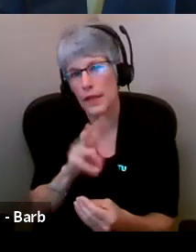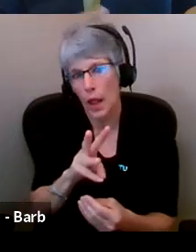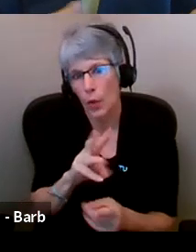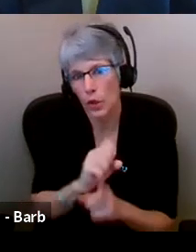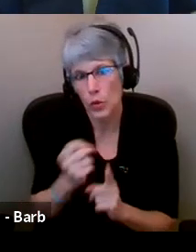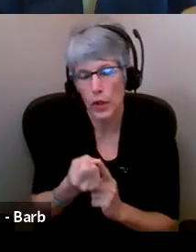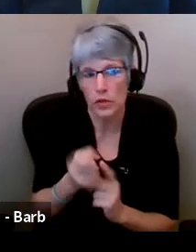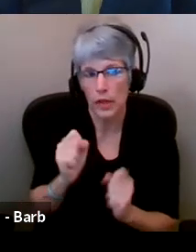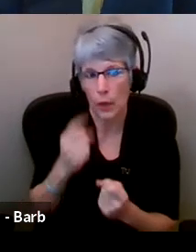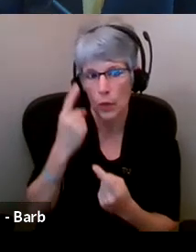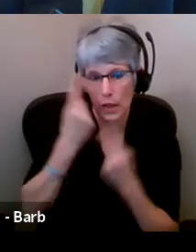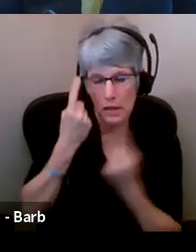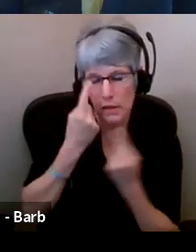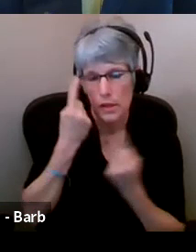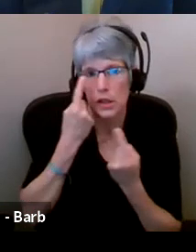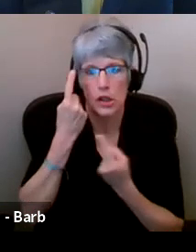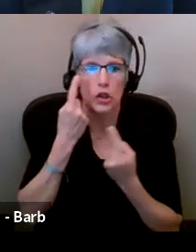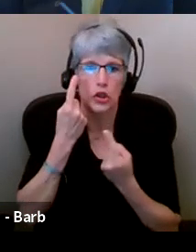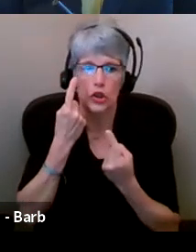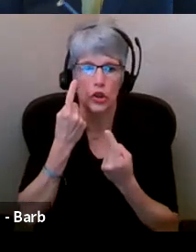at maybe making consideration for